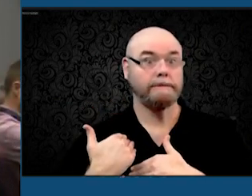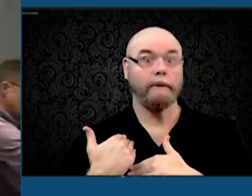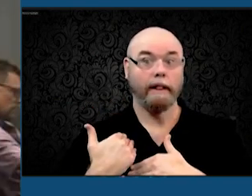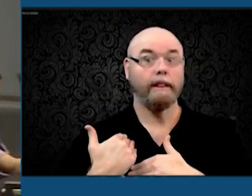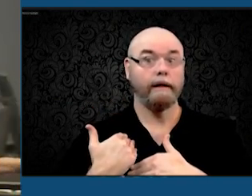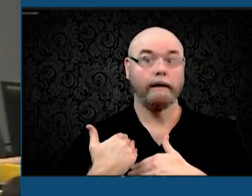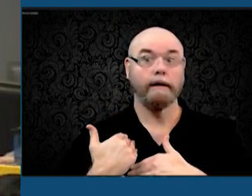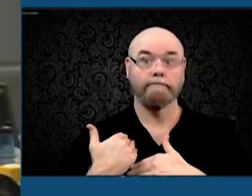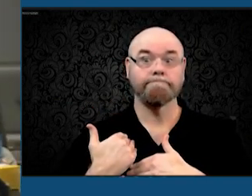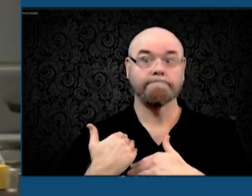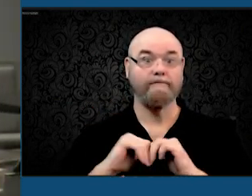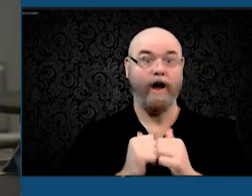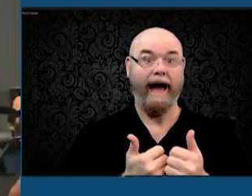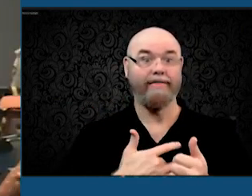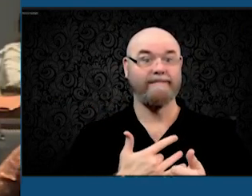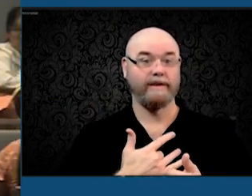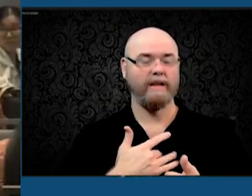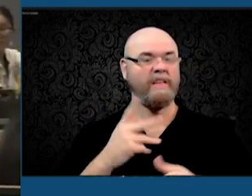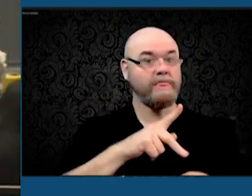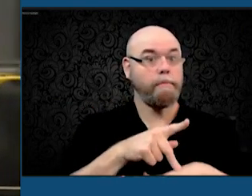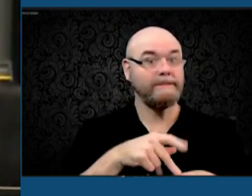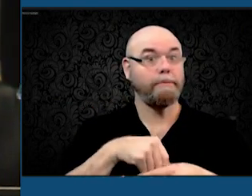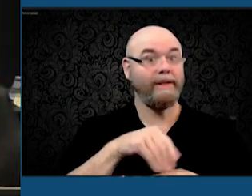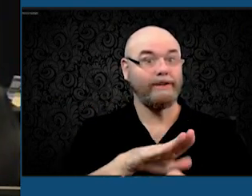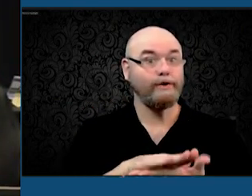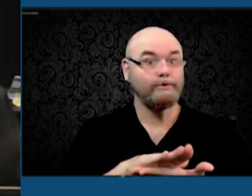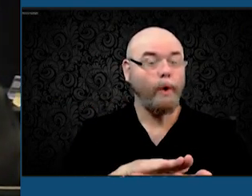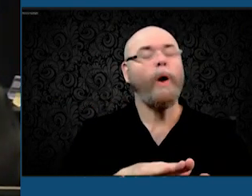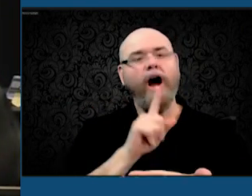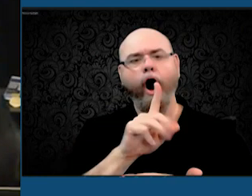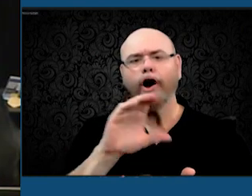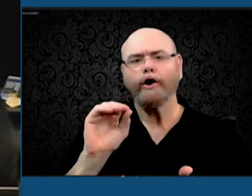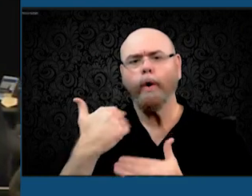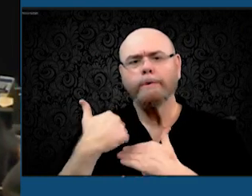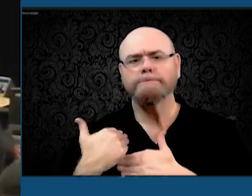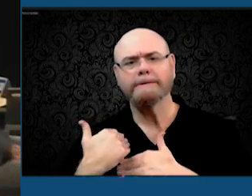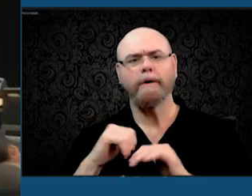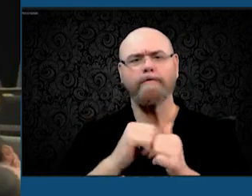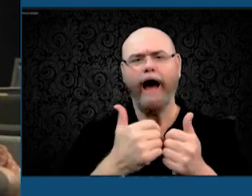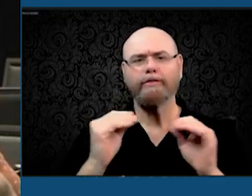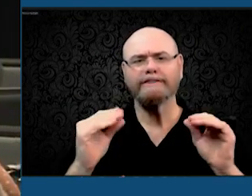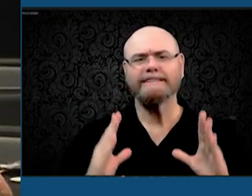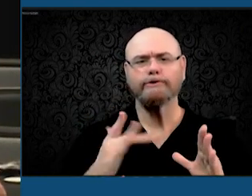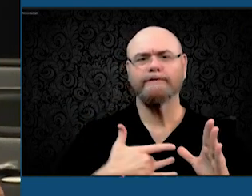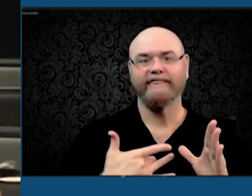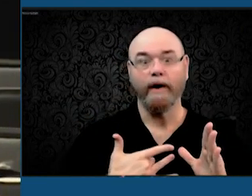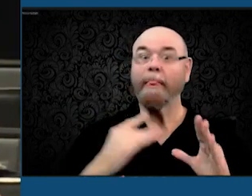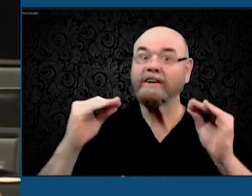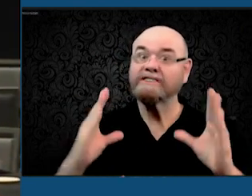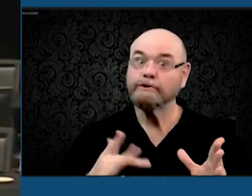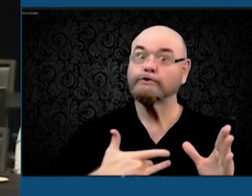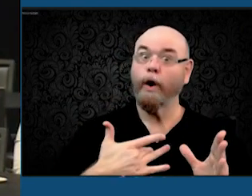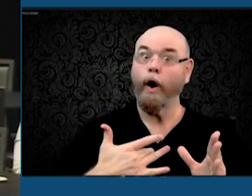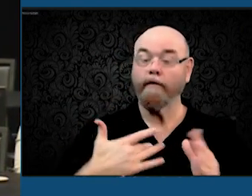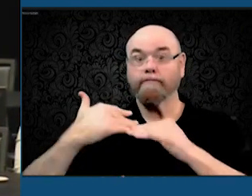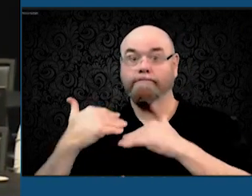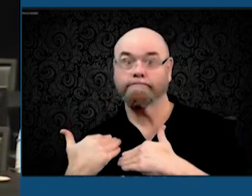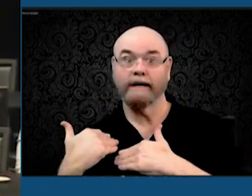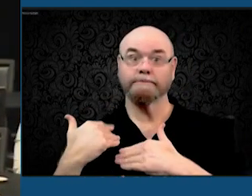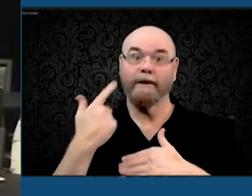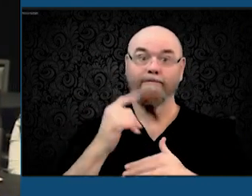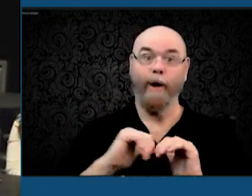organizations. Principals of schools are co-responsible for how teachers feel. Teachers are co-responsible for how students feel in those